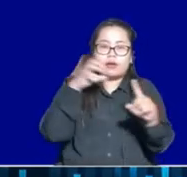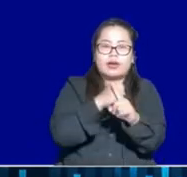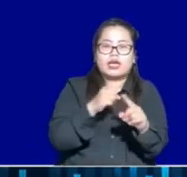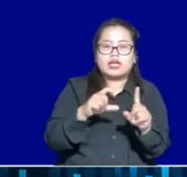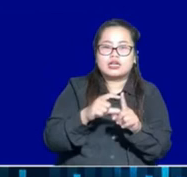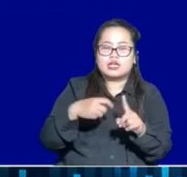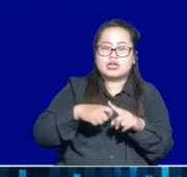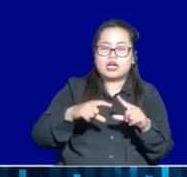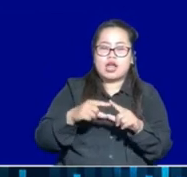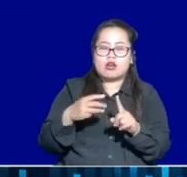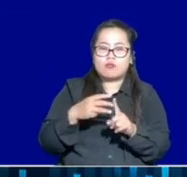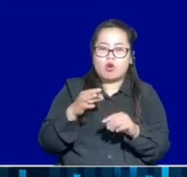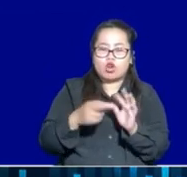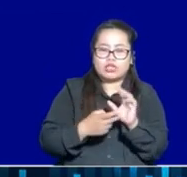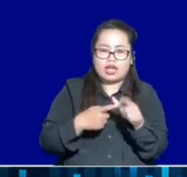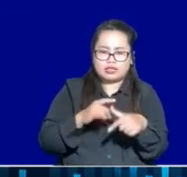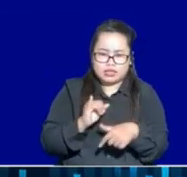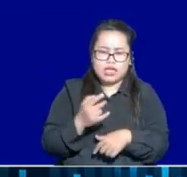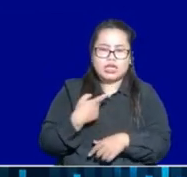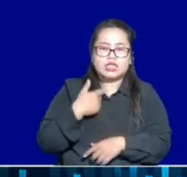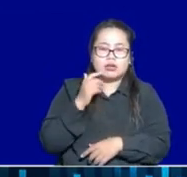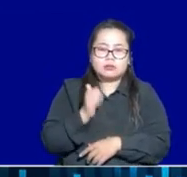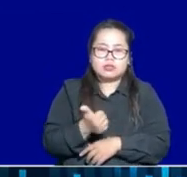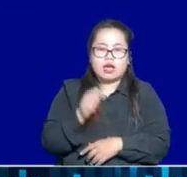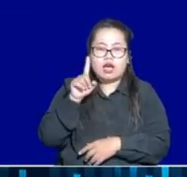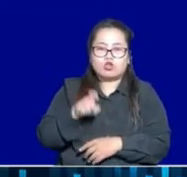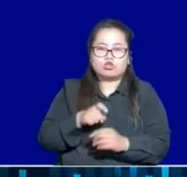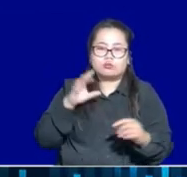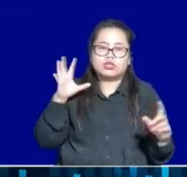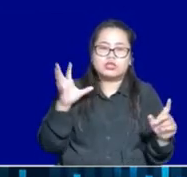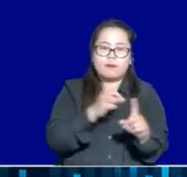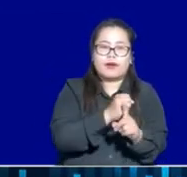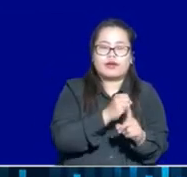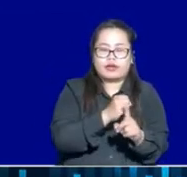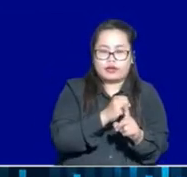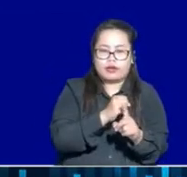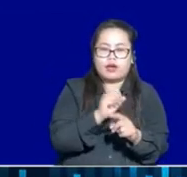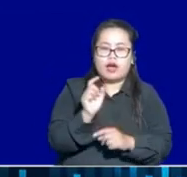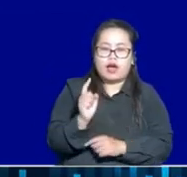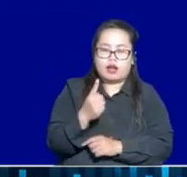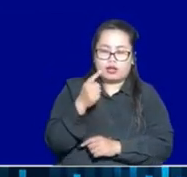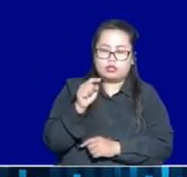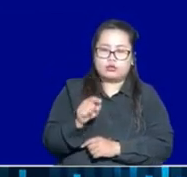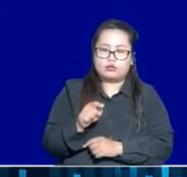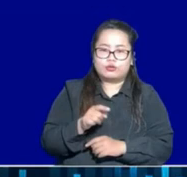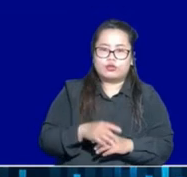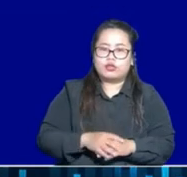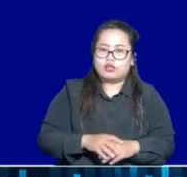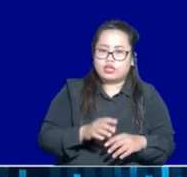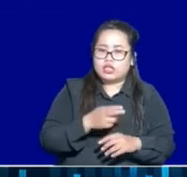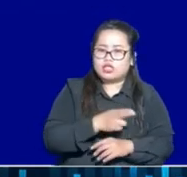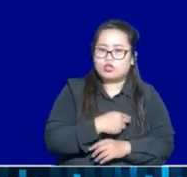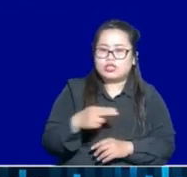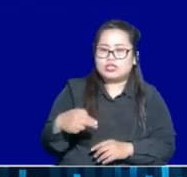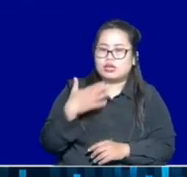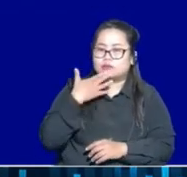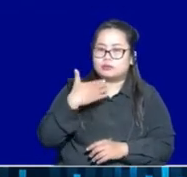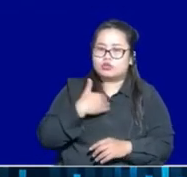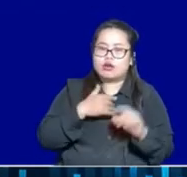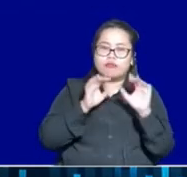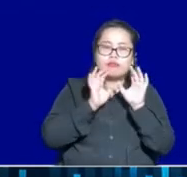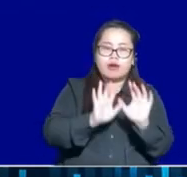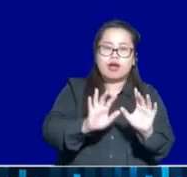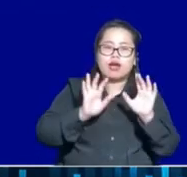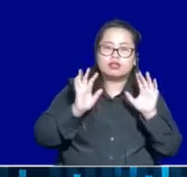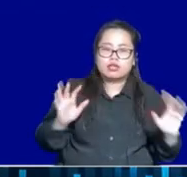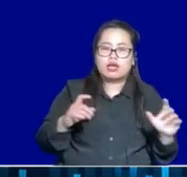And fortunately, Indonesia is the country with the largest known nickel reserves in the world. And the expectation is that in the